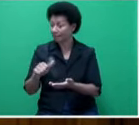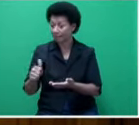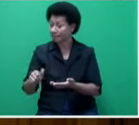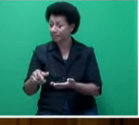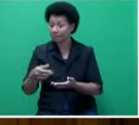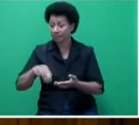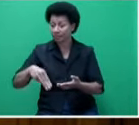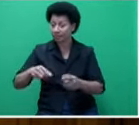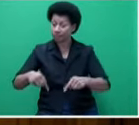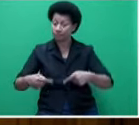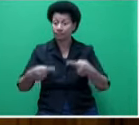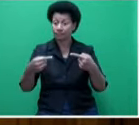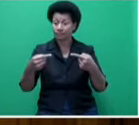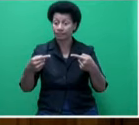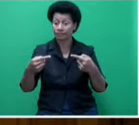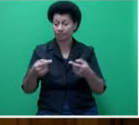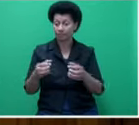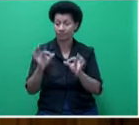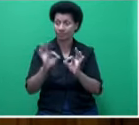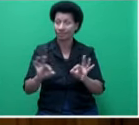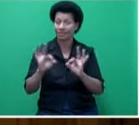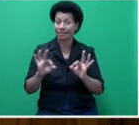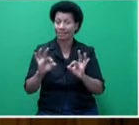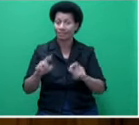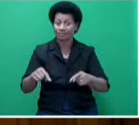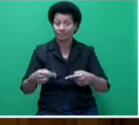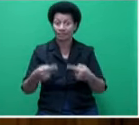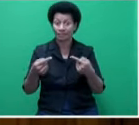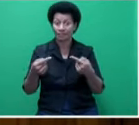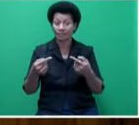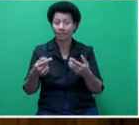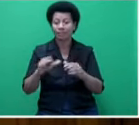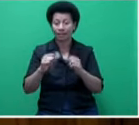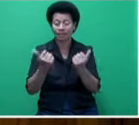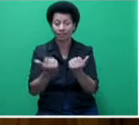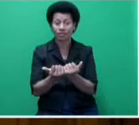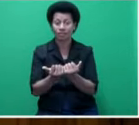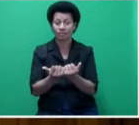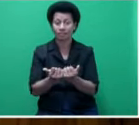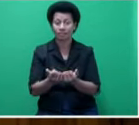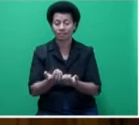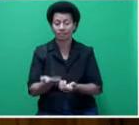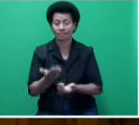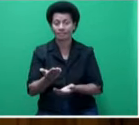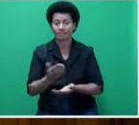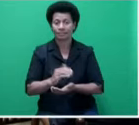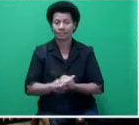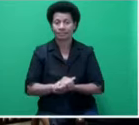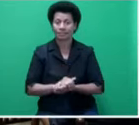motion? As no member opposes, the motion is agreed to unanimously. Secretary